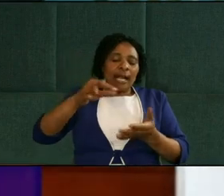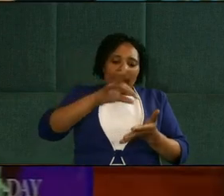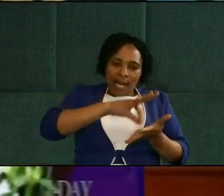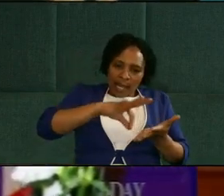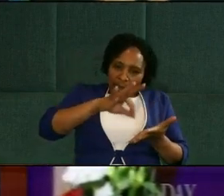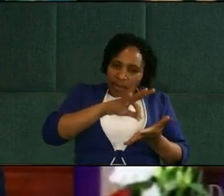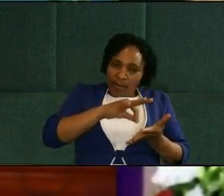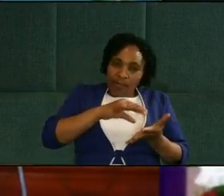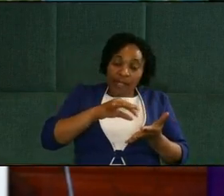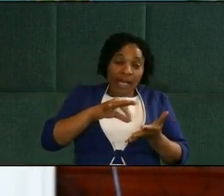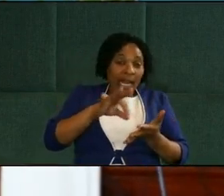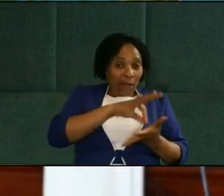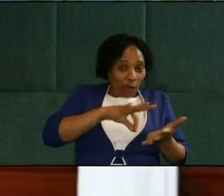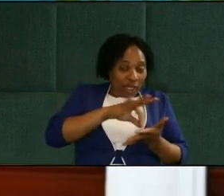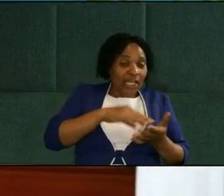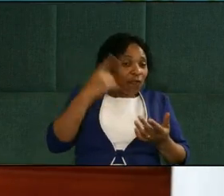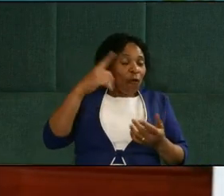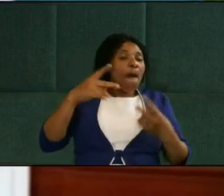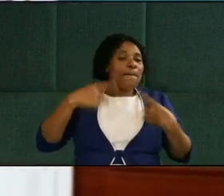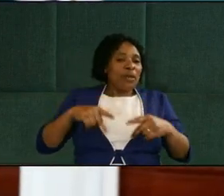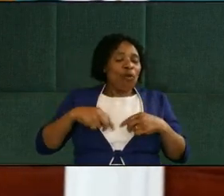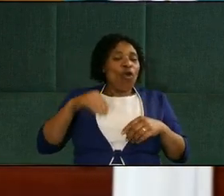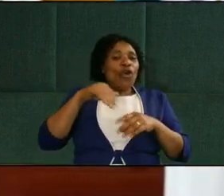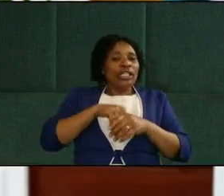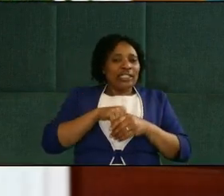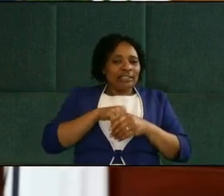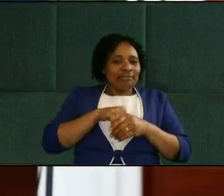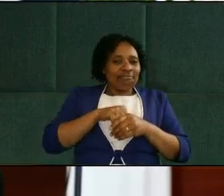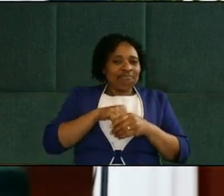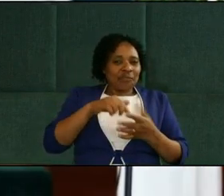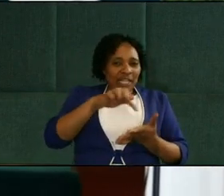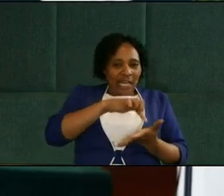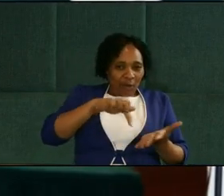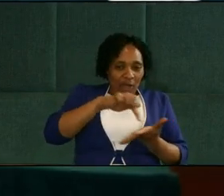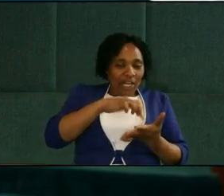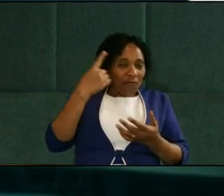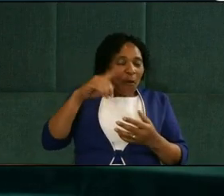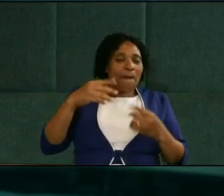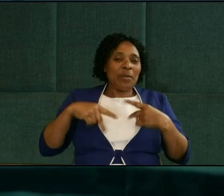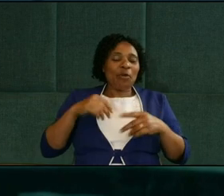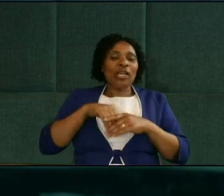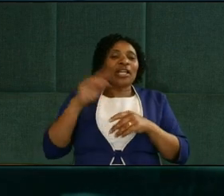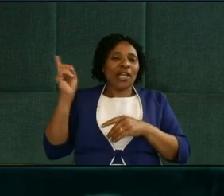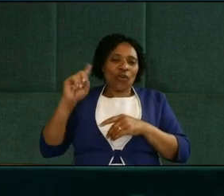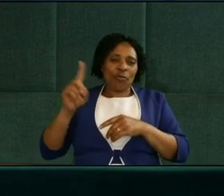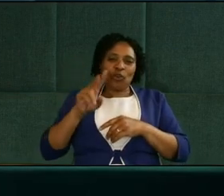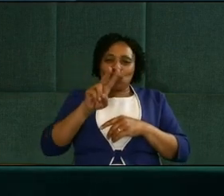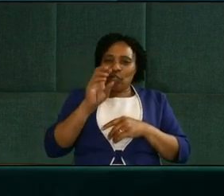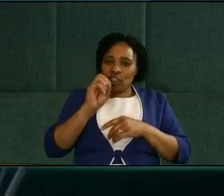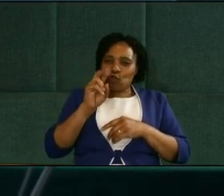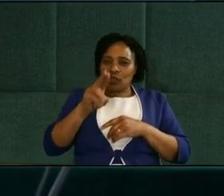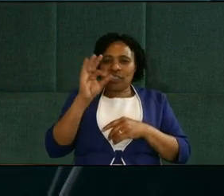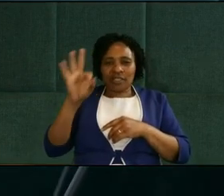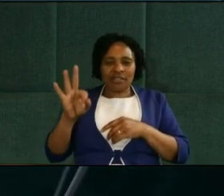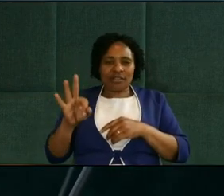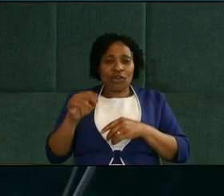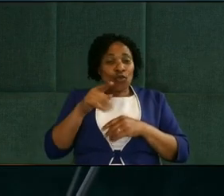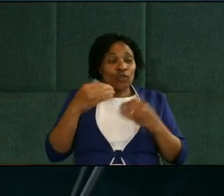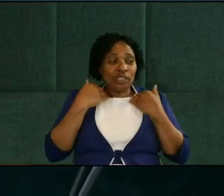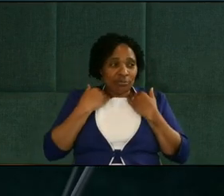in Nairobi 2023. Now, if you're sleeping, wake up.